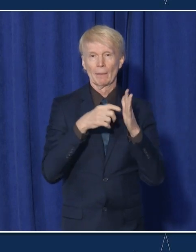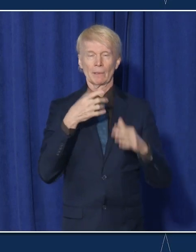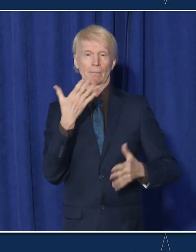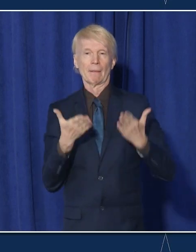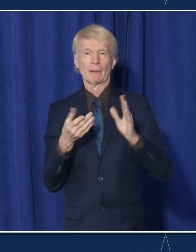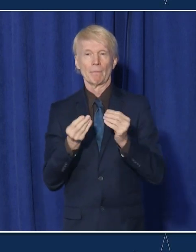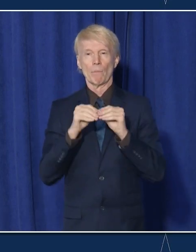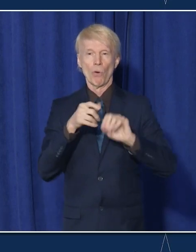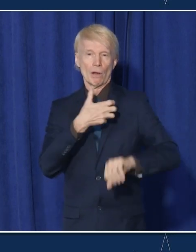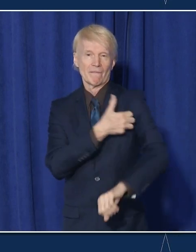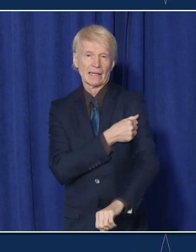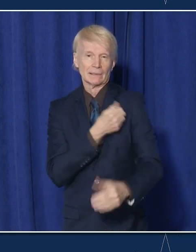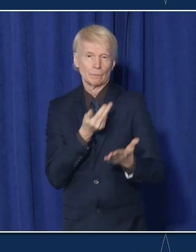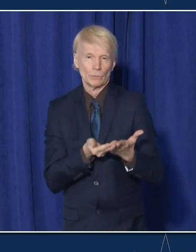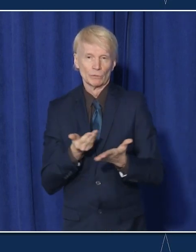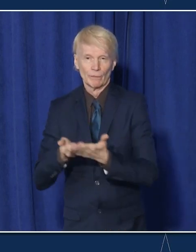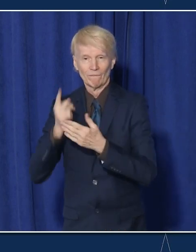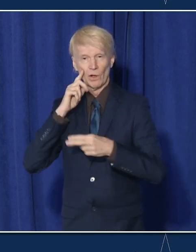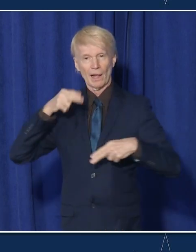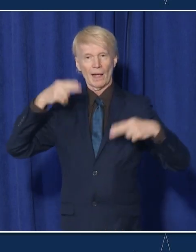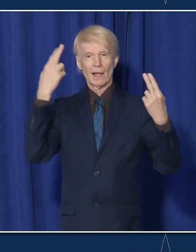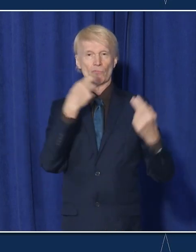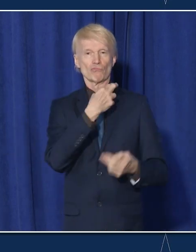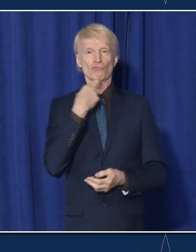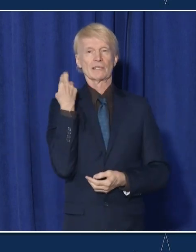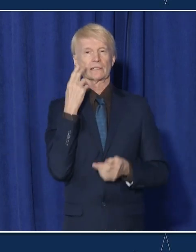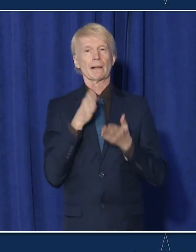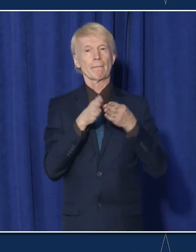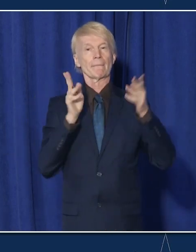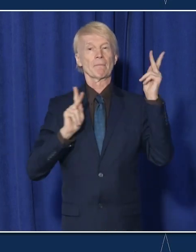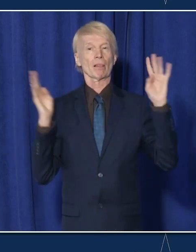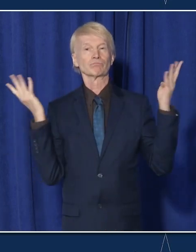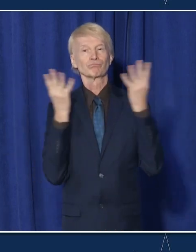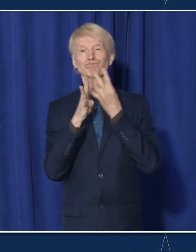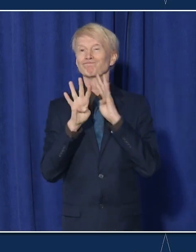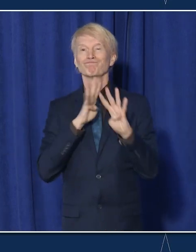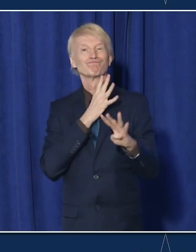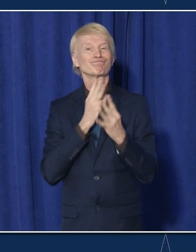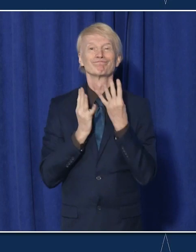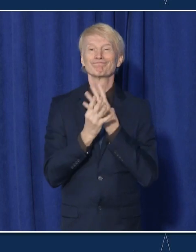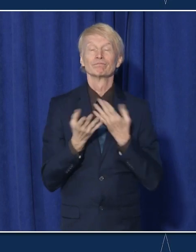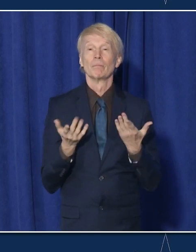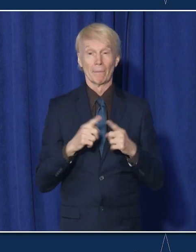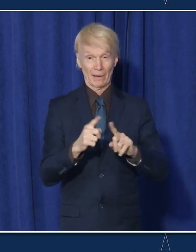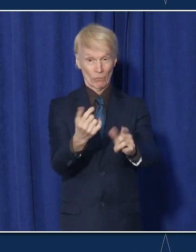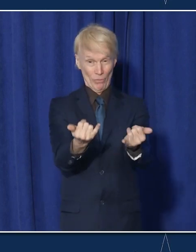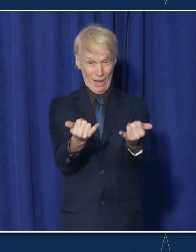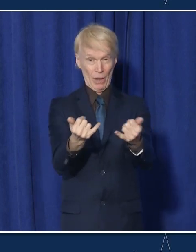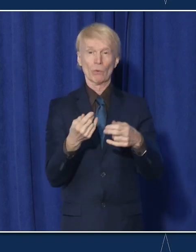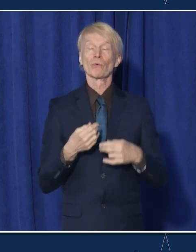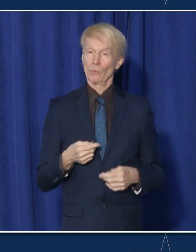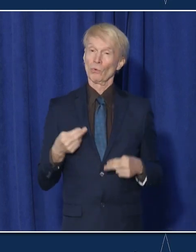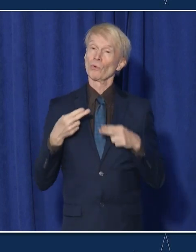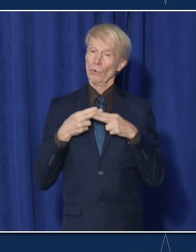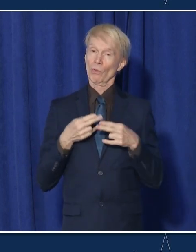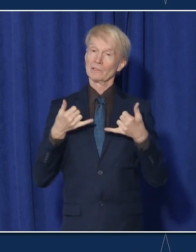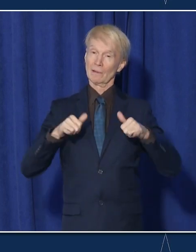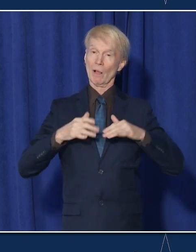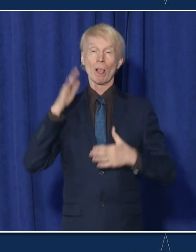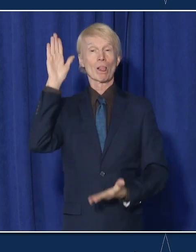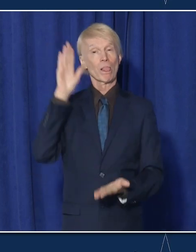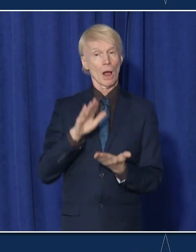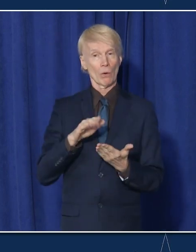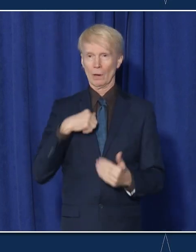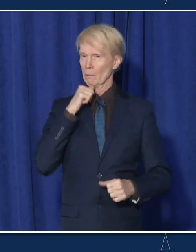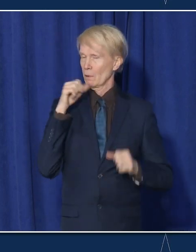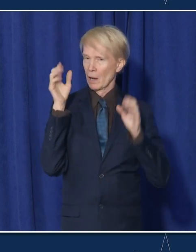vaccine requirements for high risk public places, et cetera. But right now, still, we are low. I am not